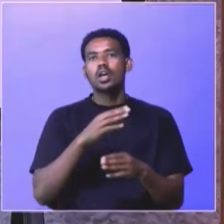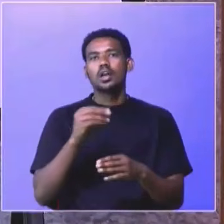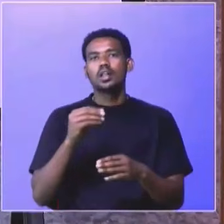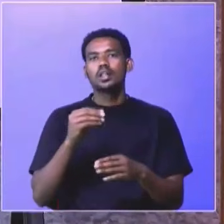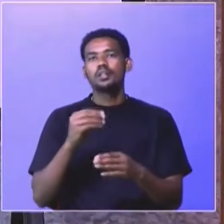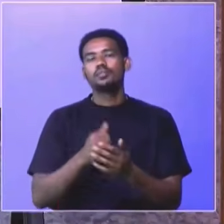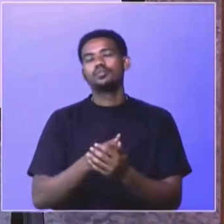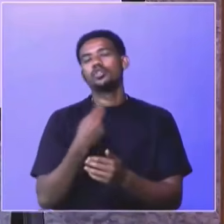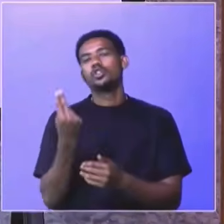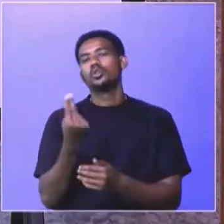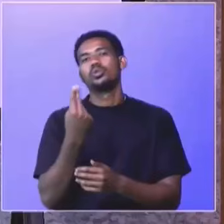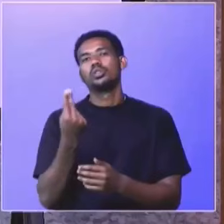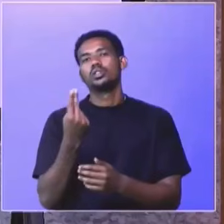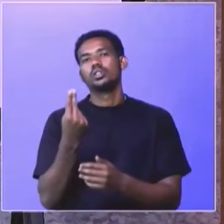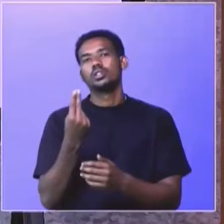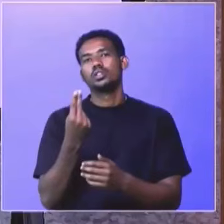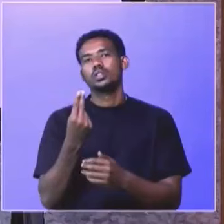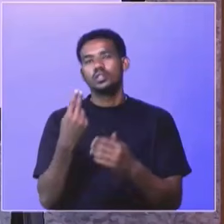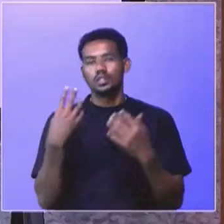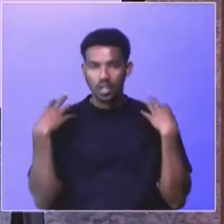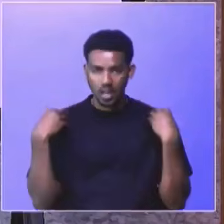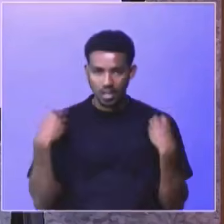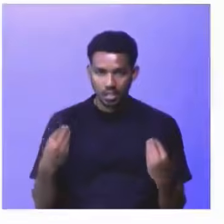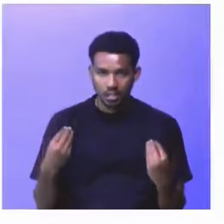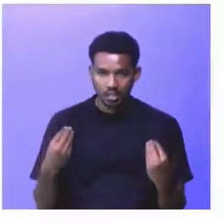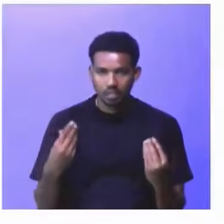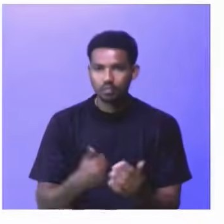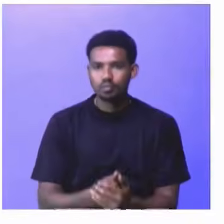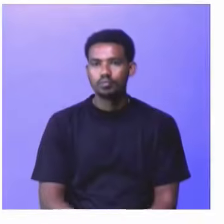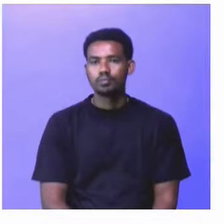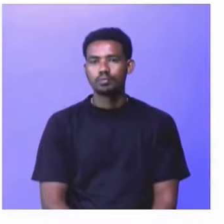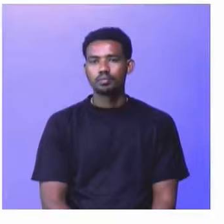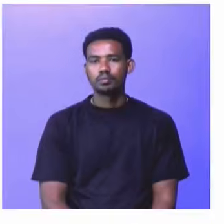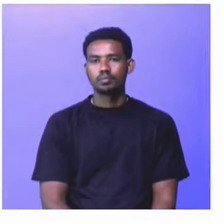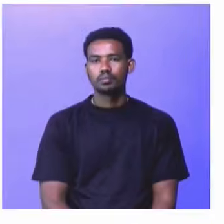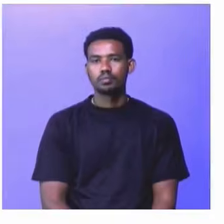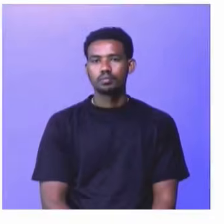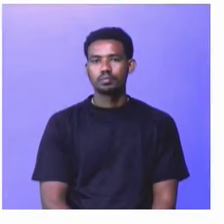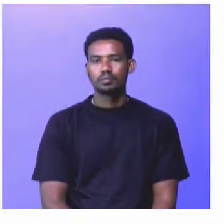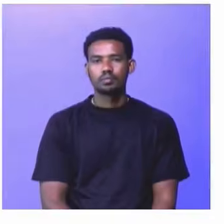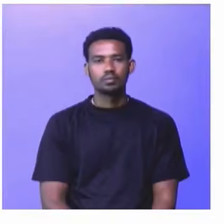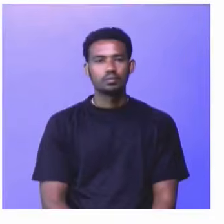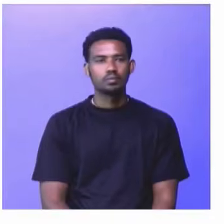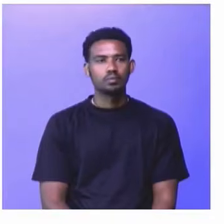by using greeting. So here is, let us say, example.